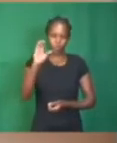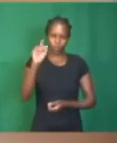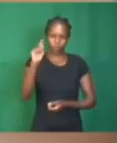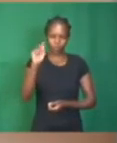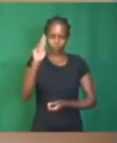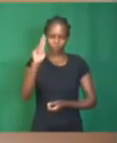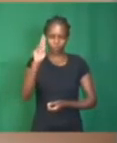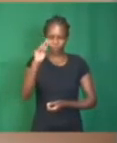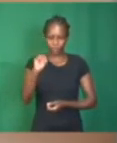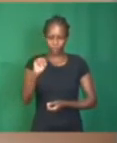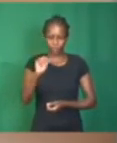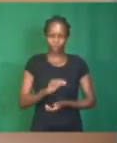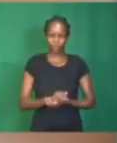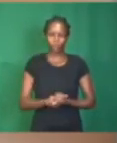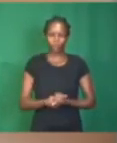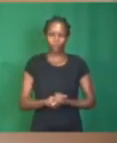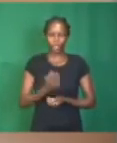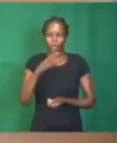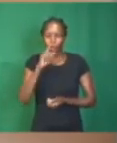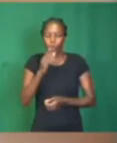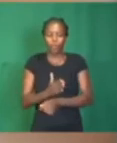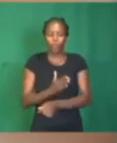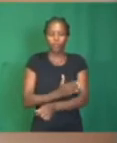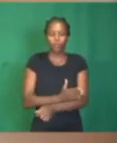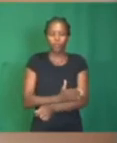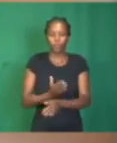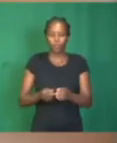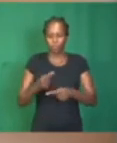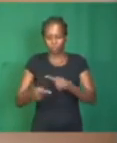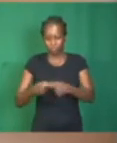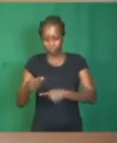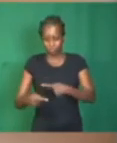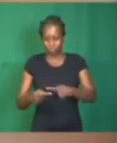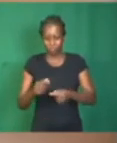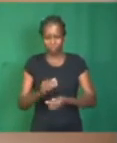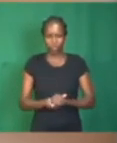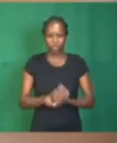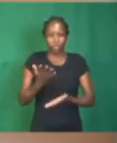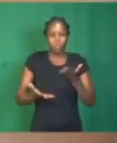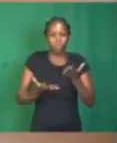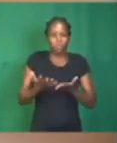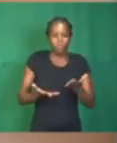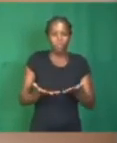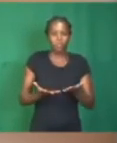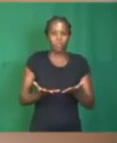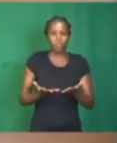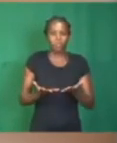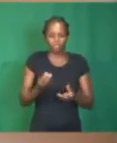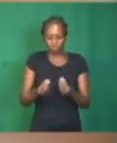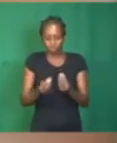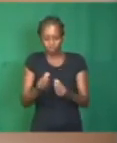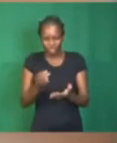about digestion. But before I move on, I am sure the learners have questions like, how is the food